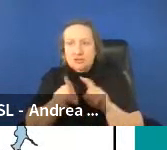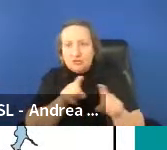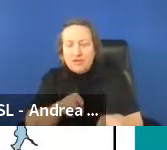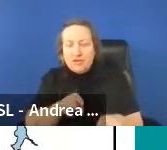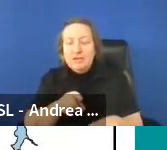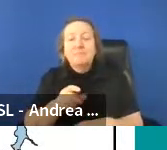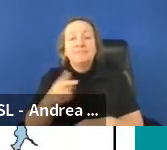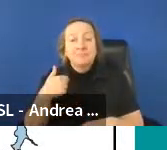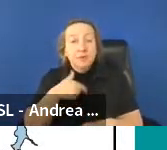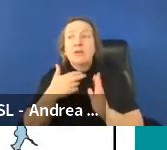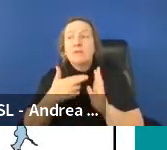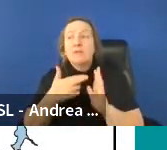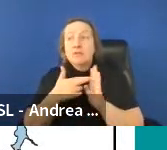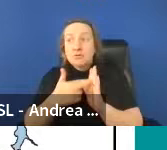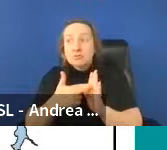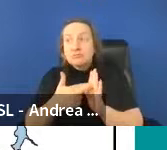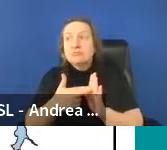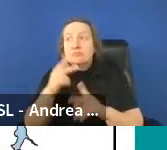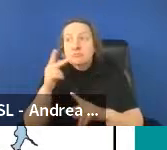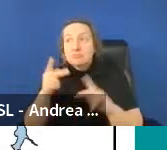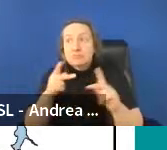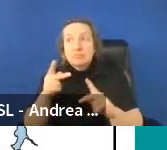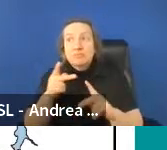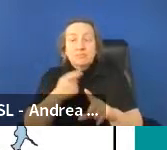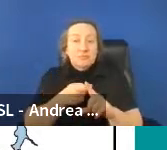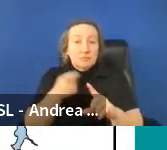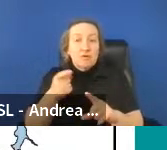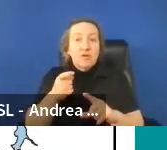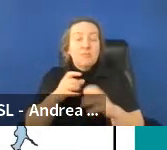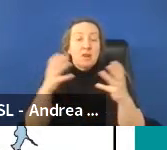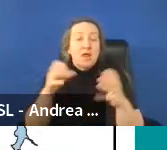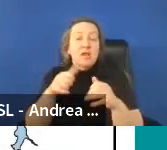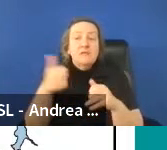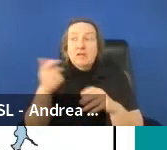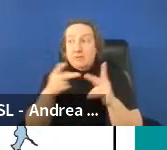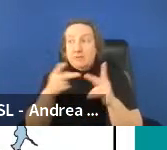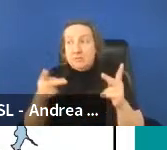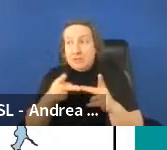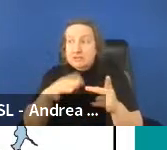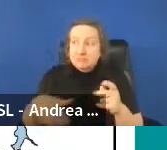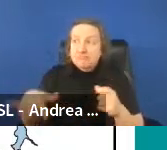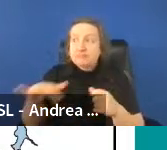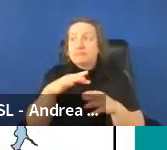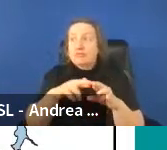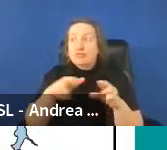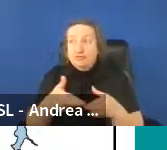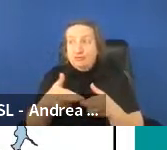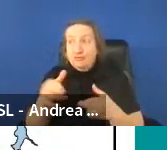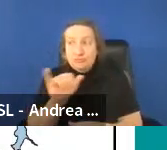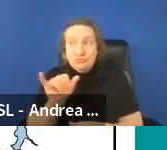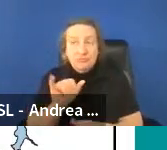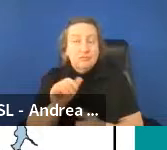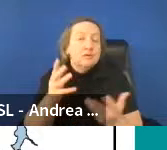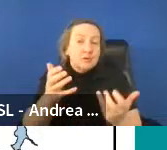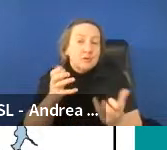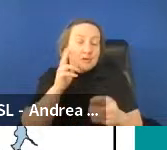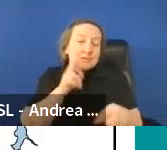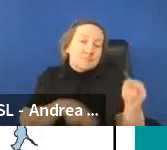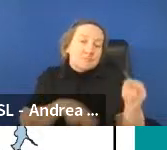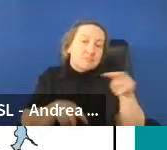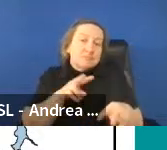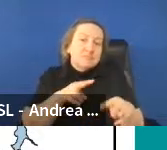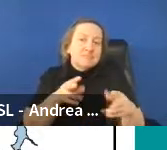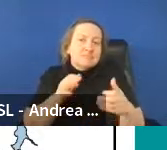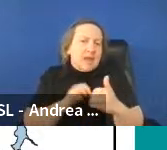have representation from a lot of other places in the region. So we wanted to just look at see what that